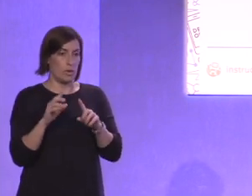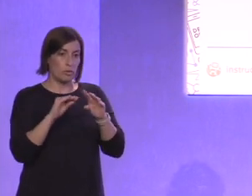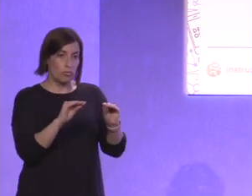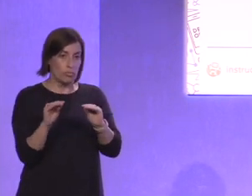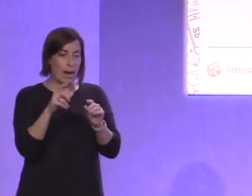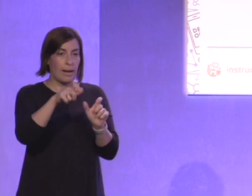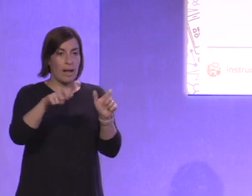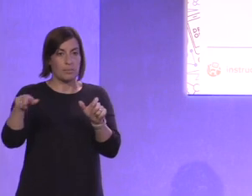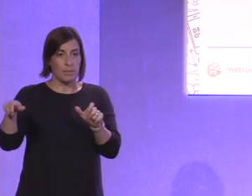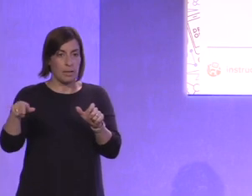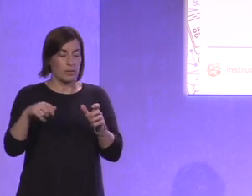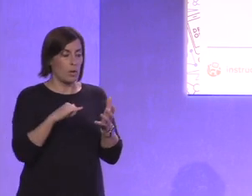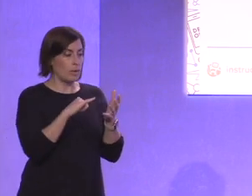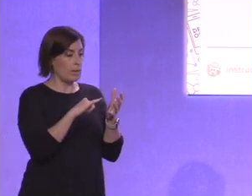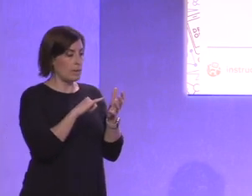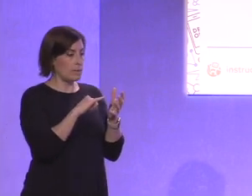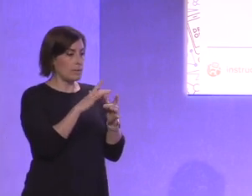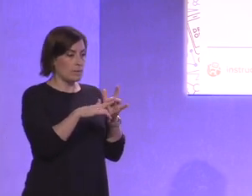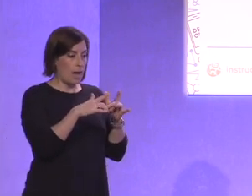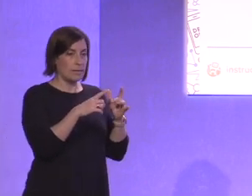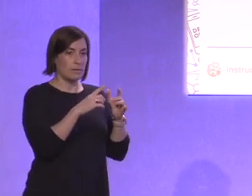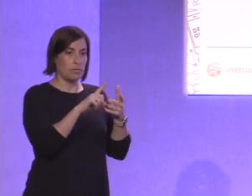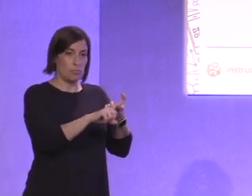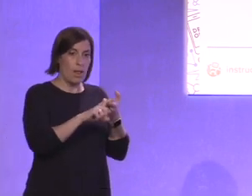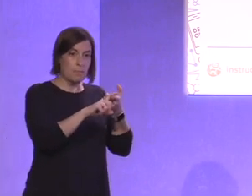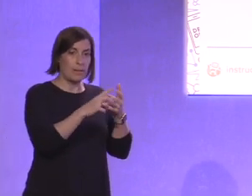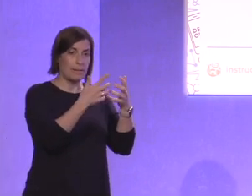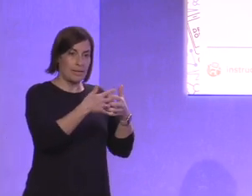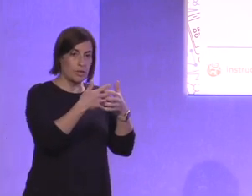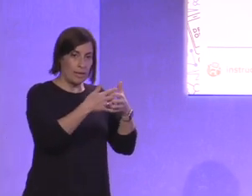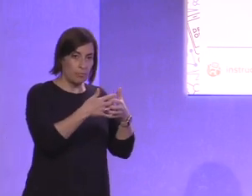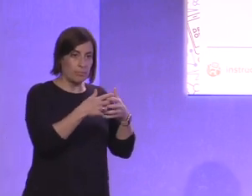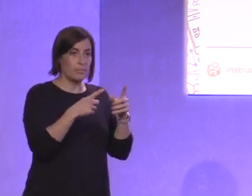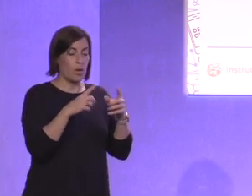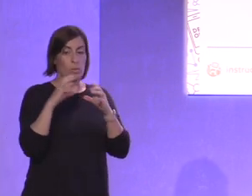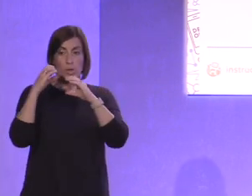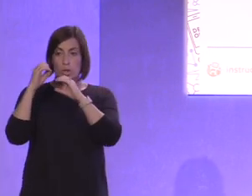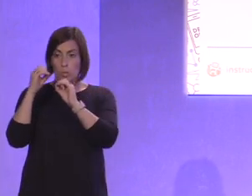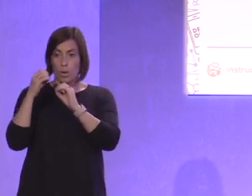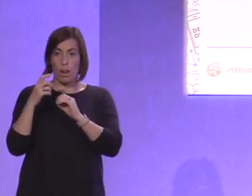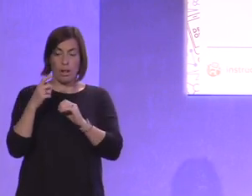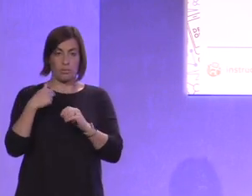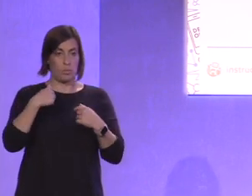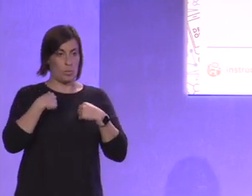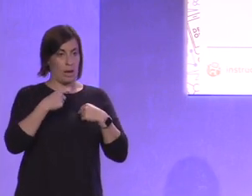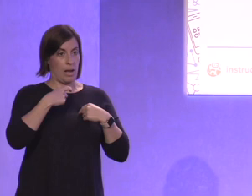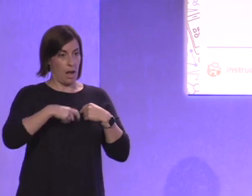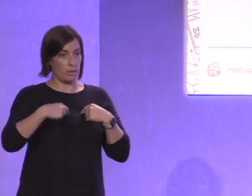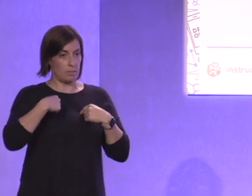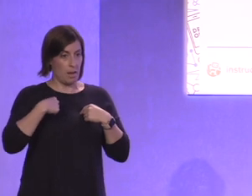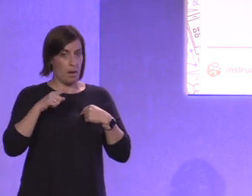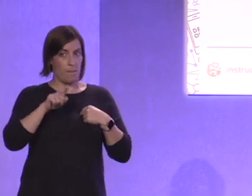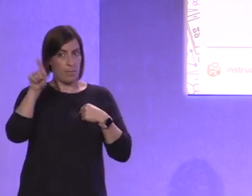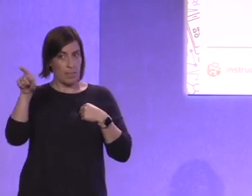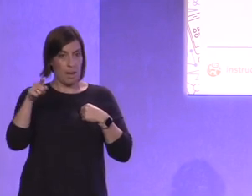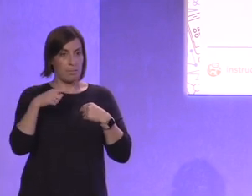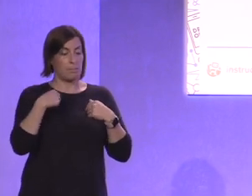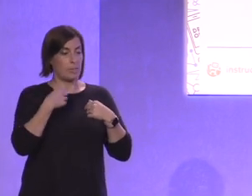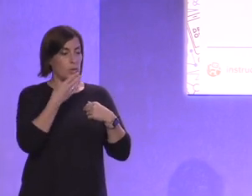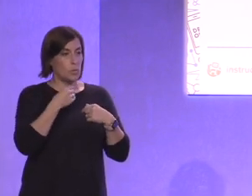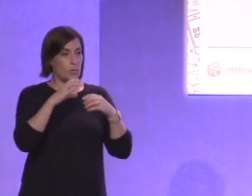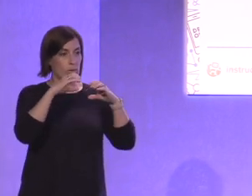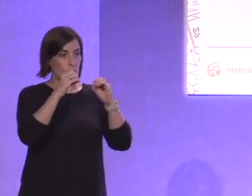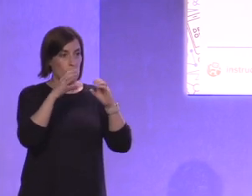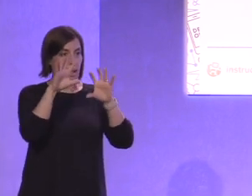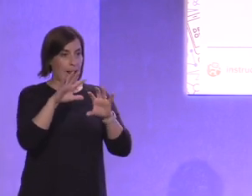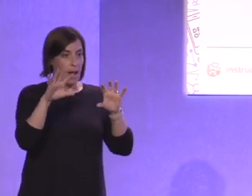in the application of site reliability engineering. So we are a Google customer. We run on Google Cloud Platforms, a